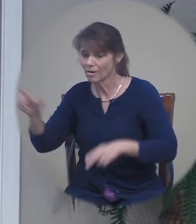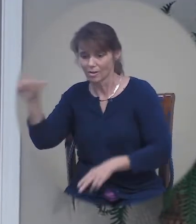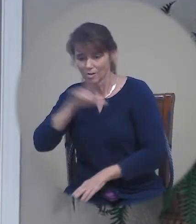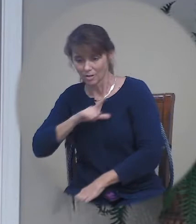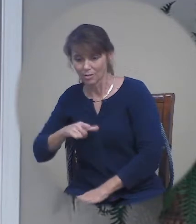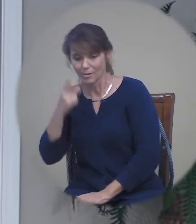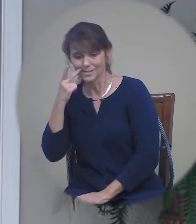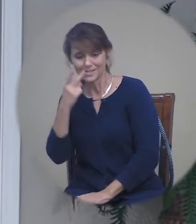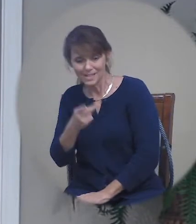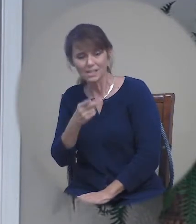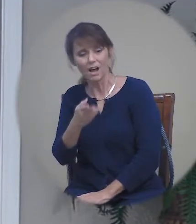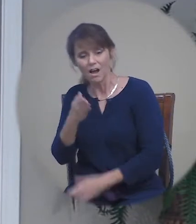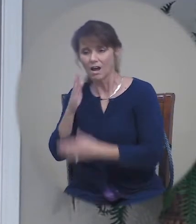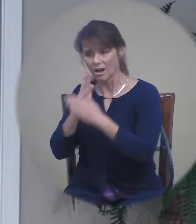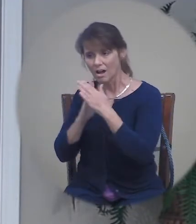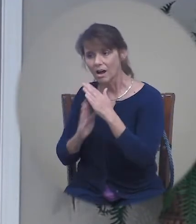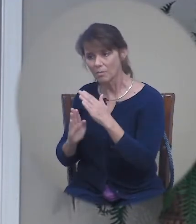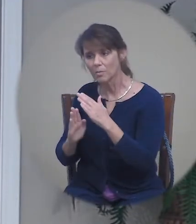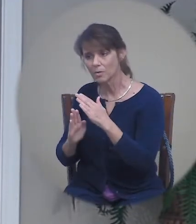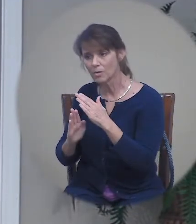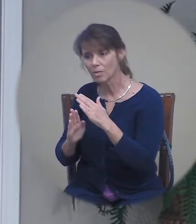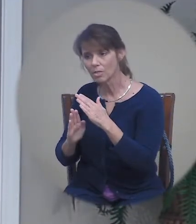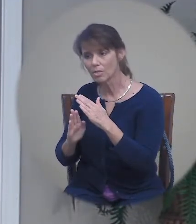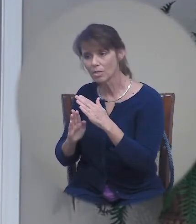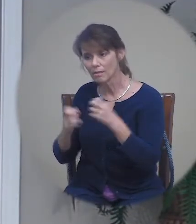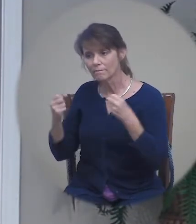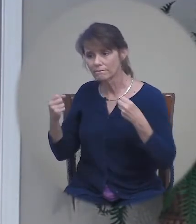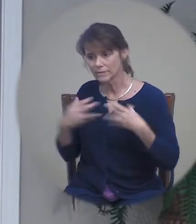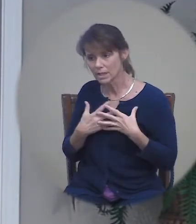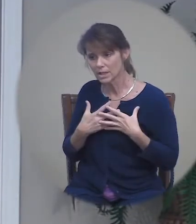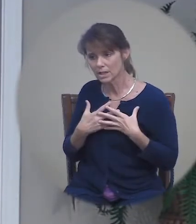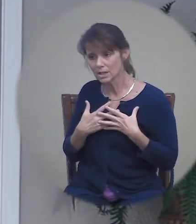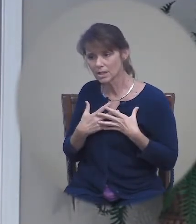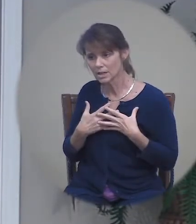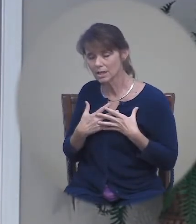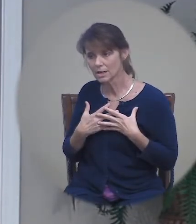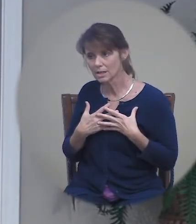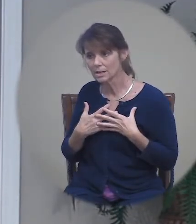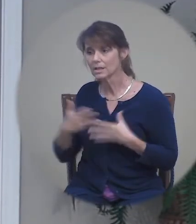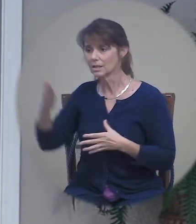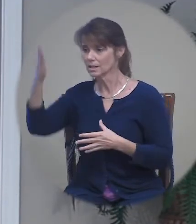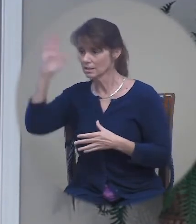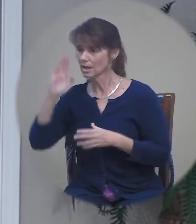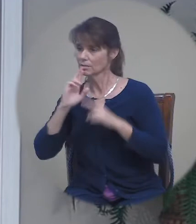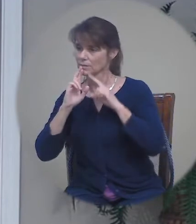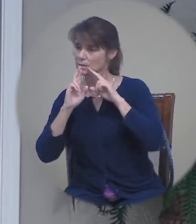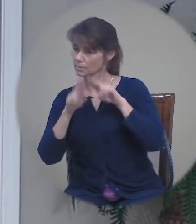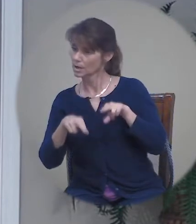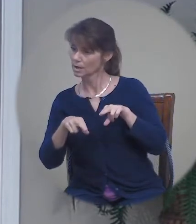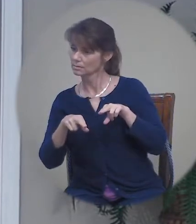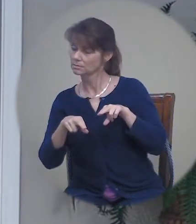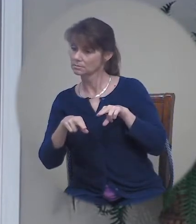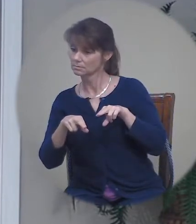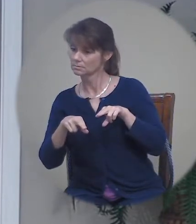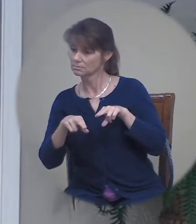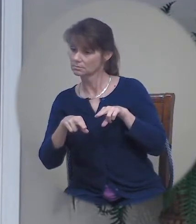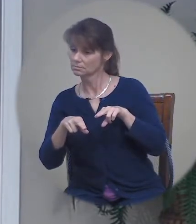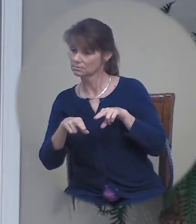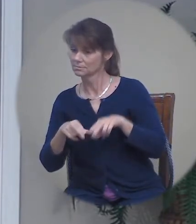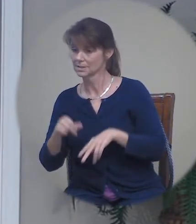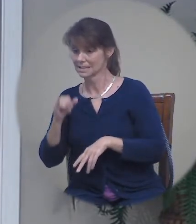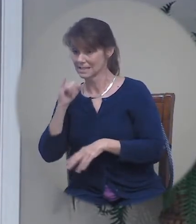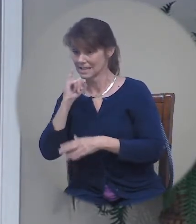humility and his sorrow and his fear, and he responds to it. And he sends Isaiah to